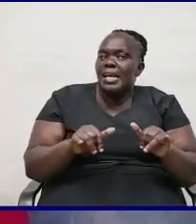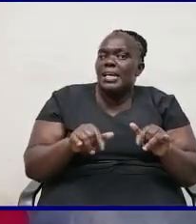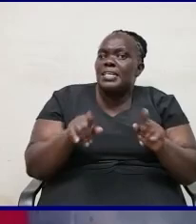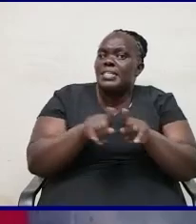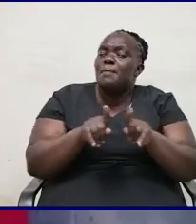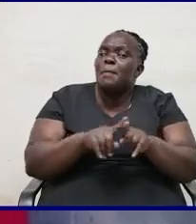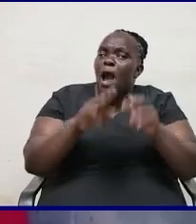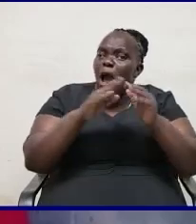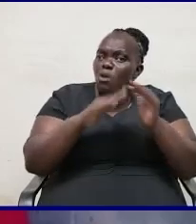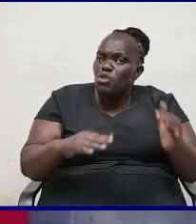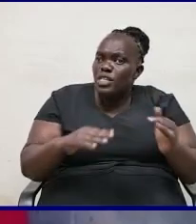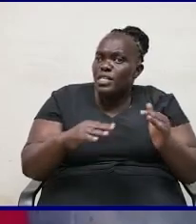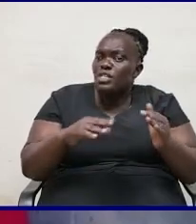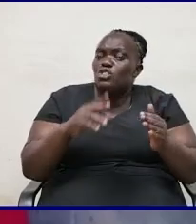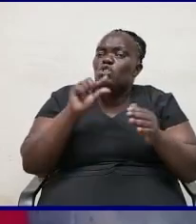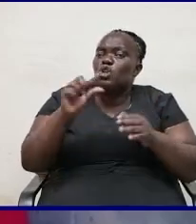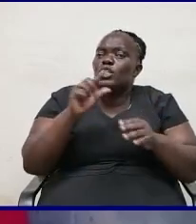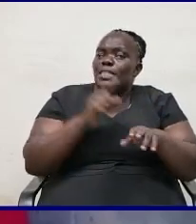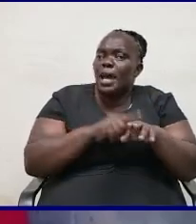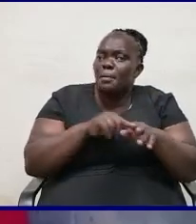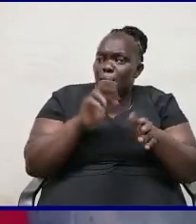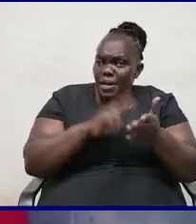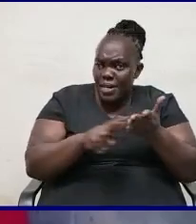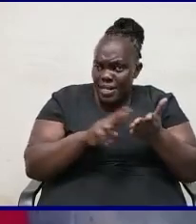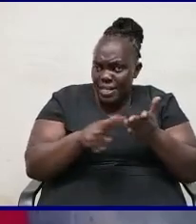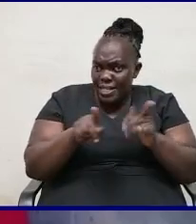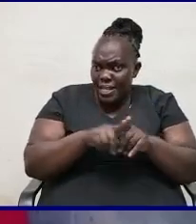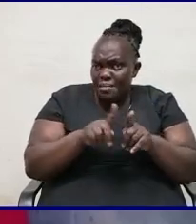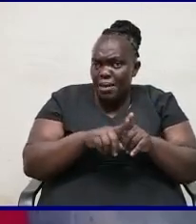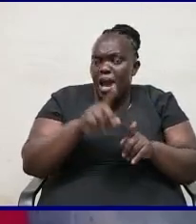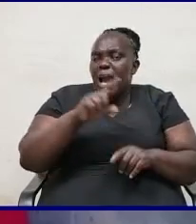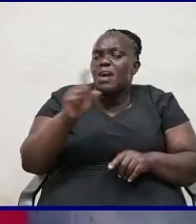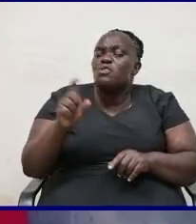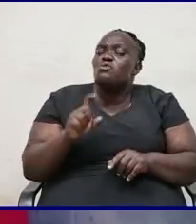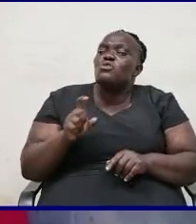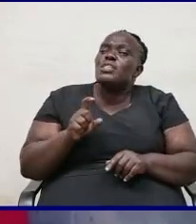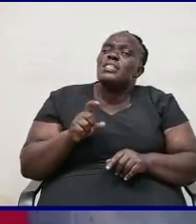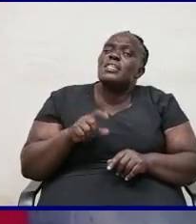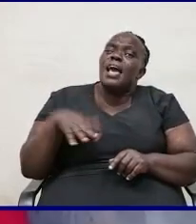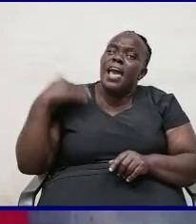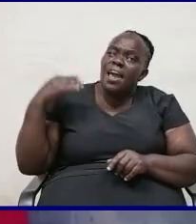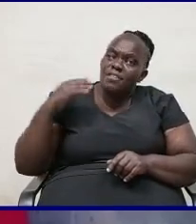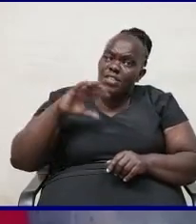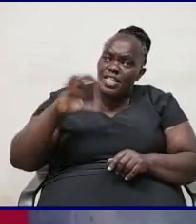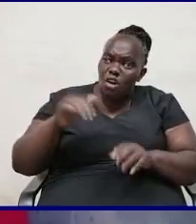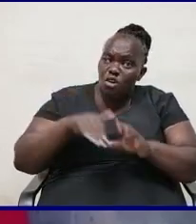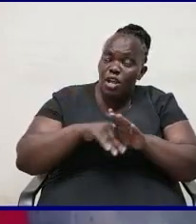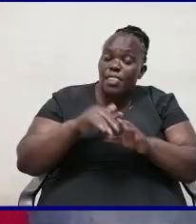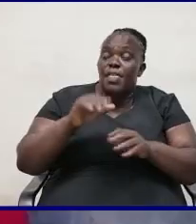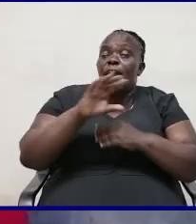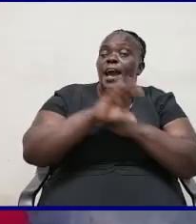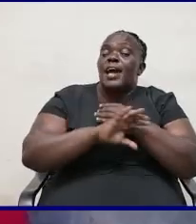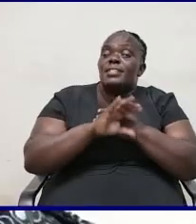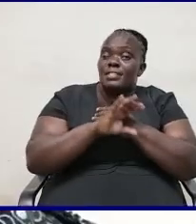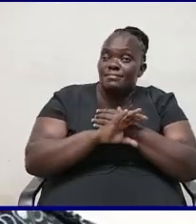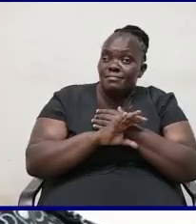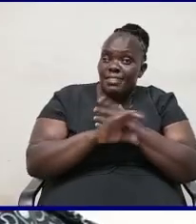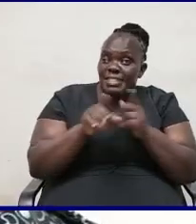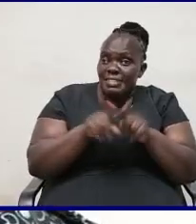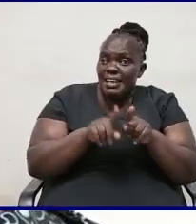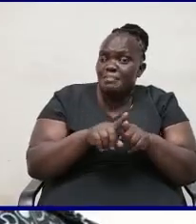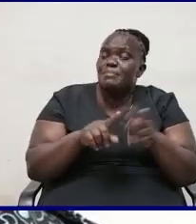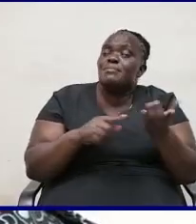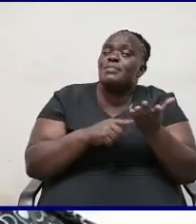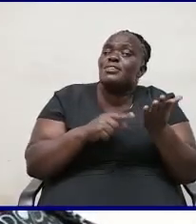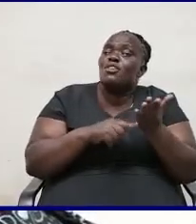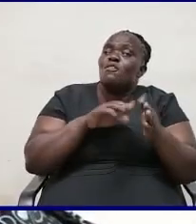are actually short-term rentals, and they are across every town in the country. There is even a